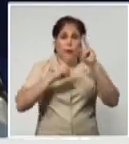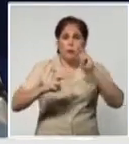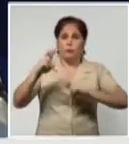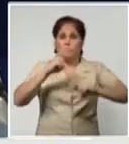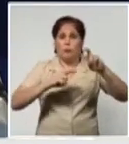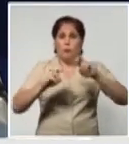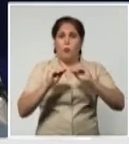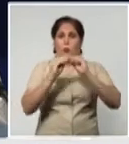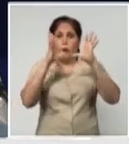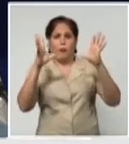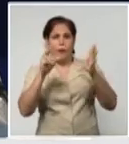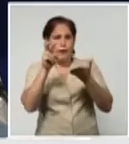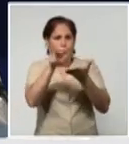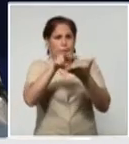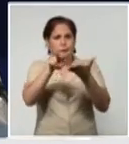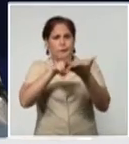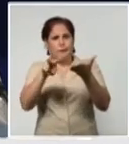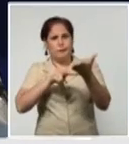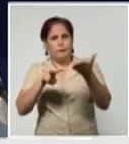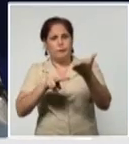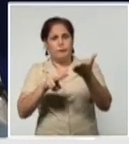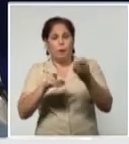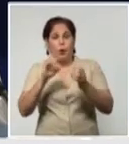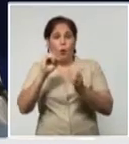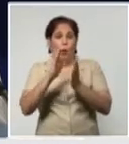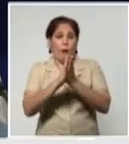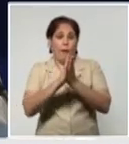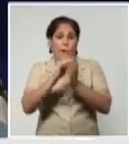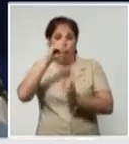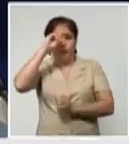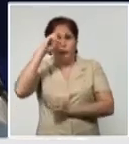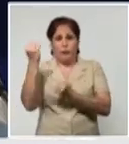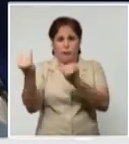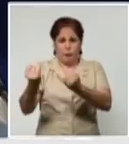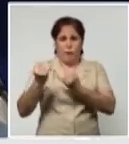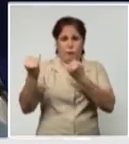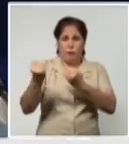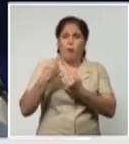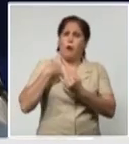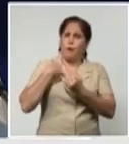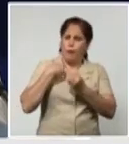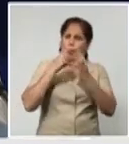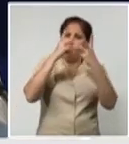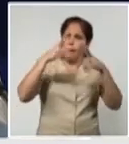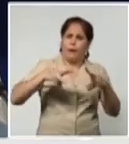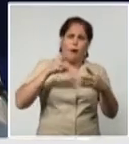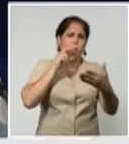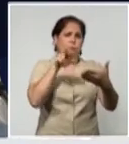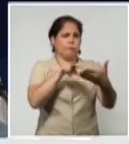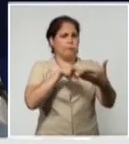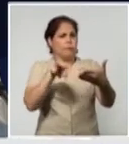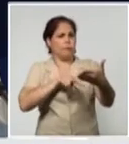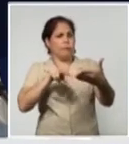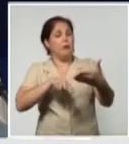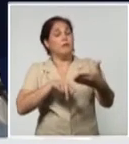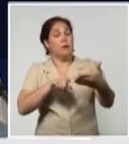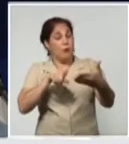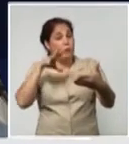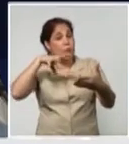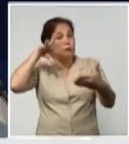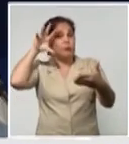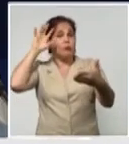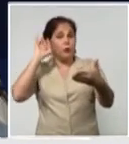This morning we were reviewing the data from the World Health Organization and the Pan American Health Organization